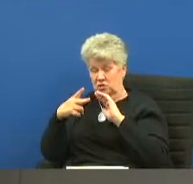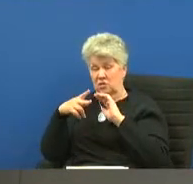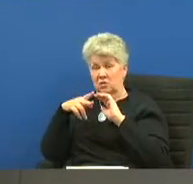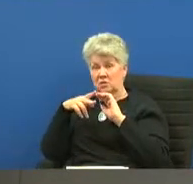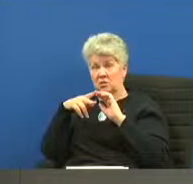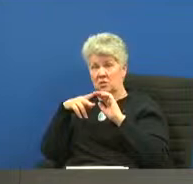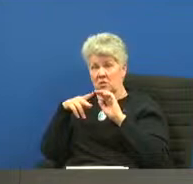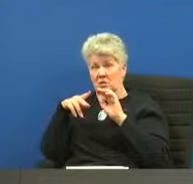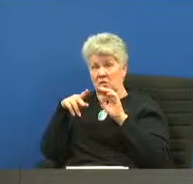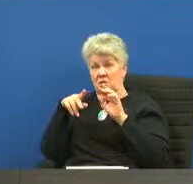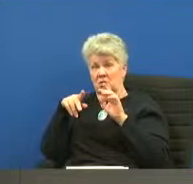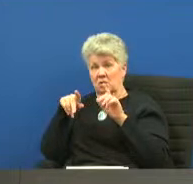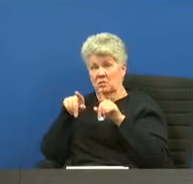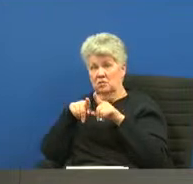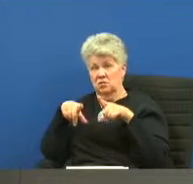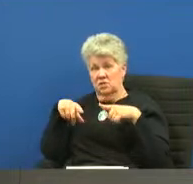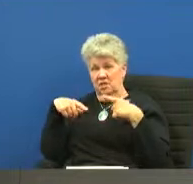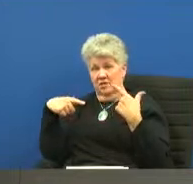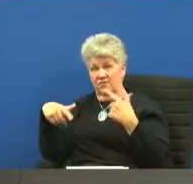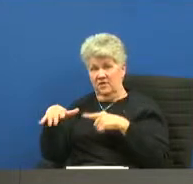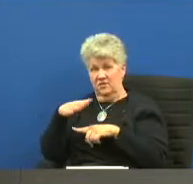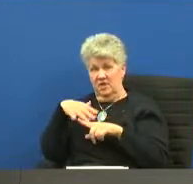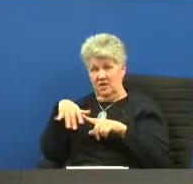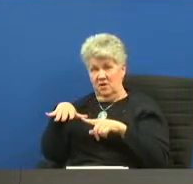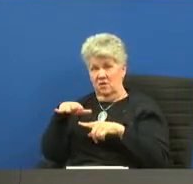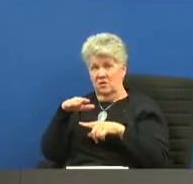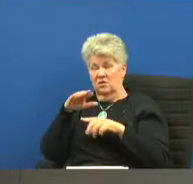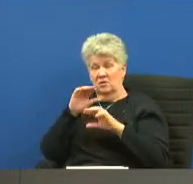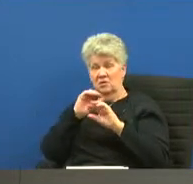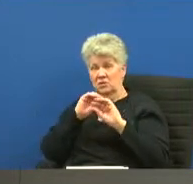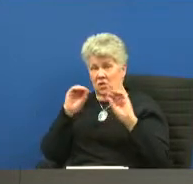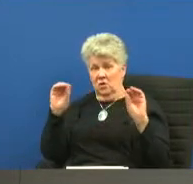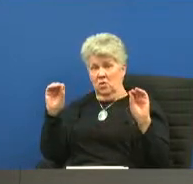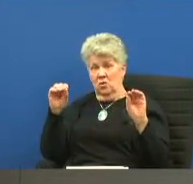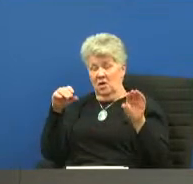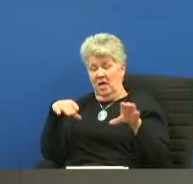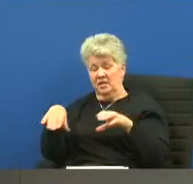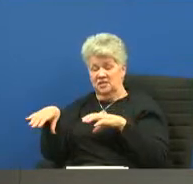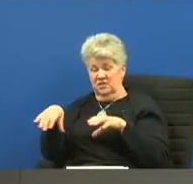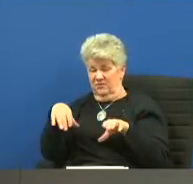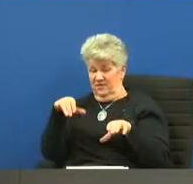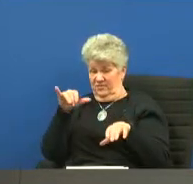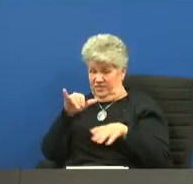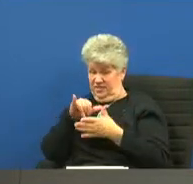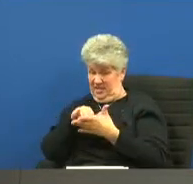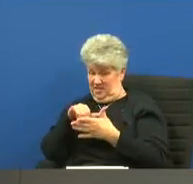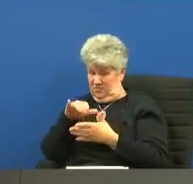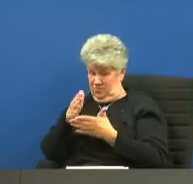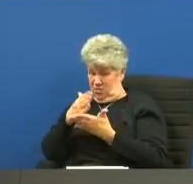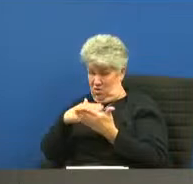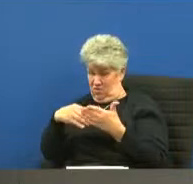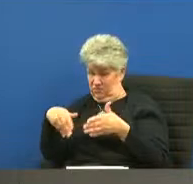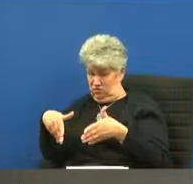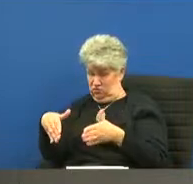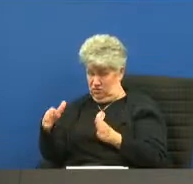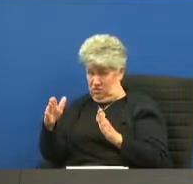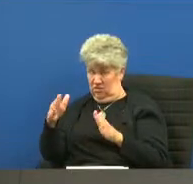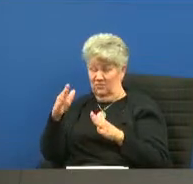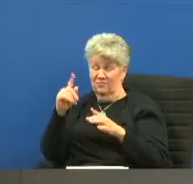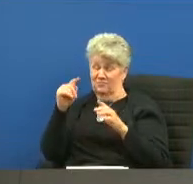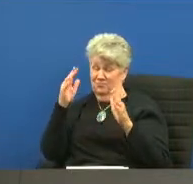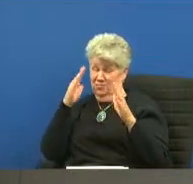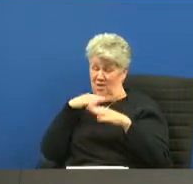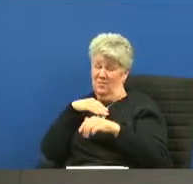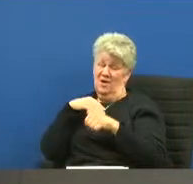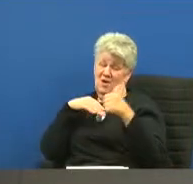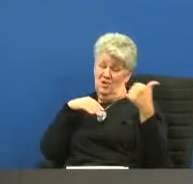council person, just living there, there's not a lot of activity on that side of the street. Where our problem is on the